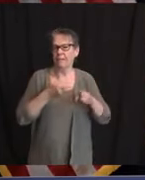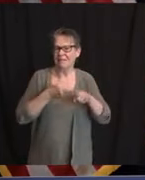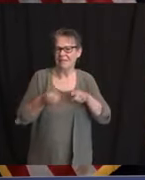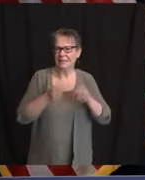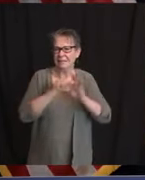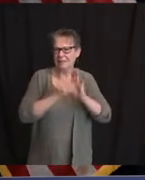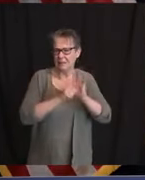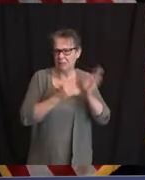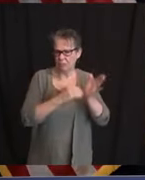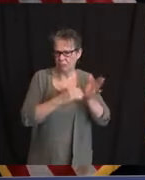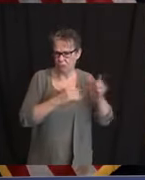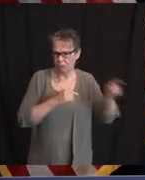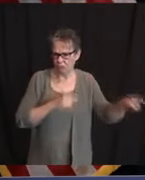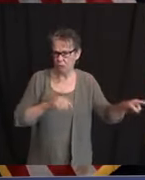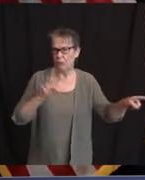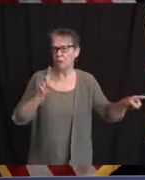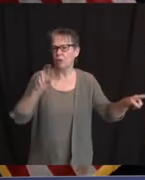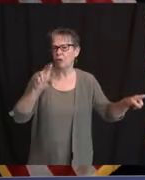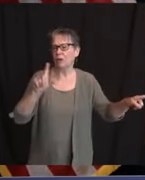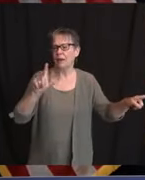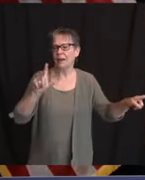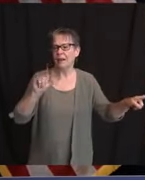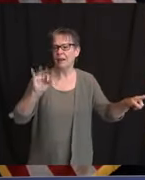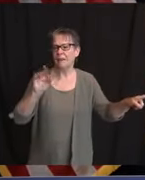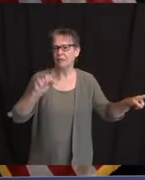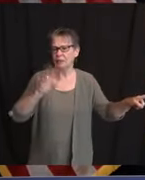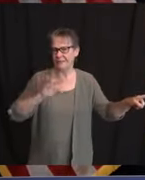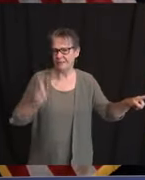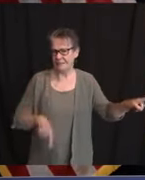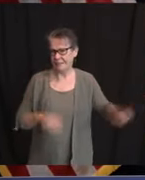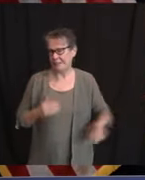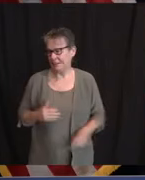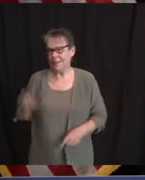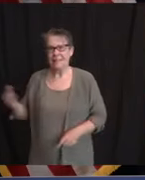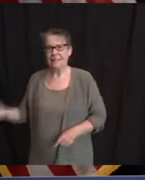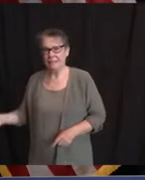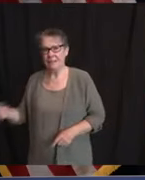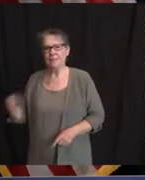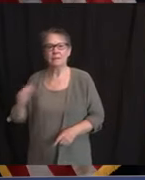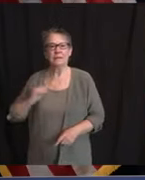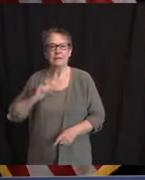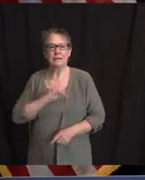as always. To my far left, State Police Superintendent Colonel